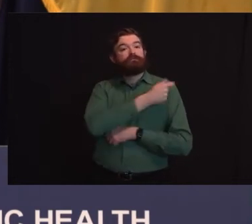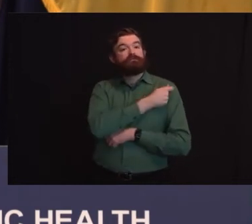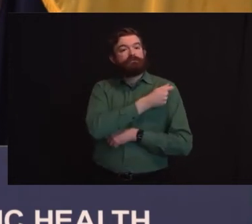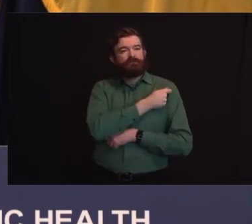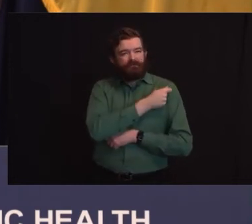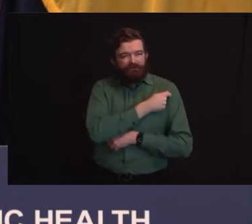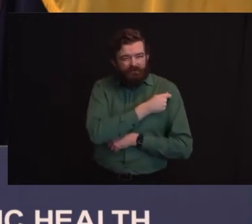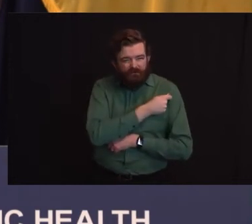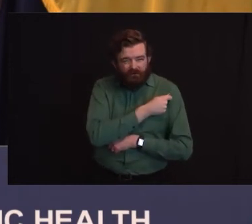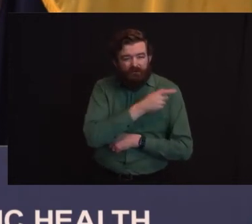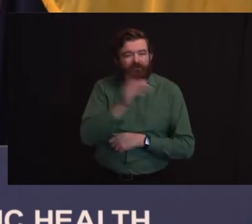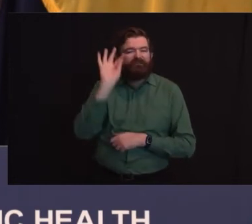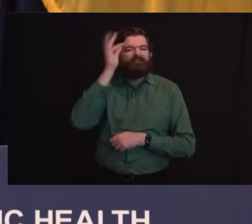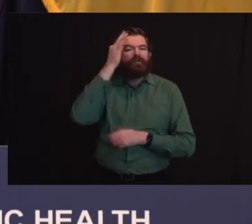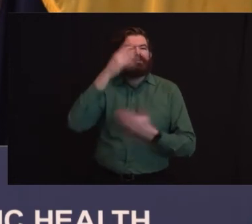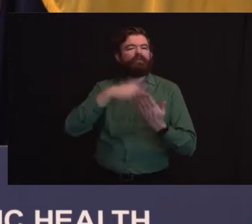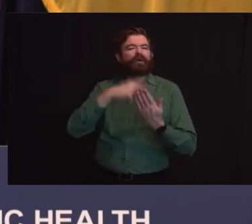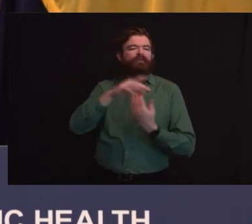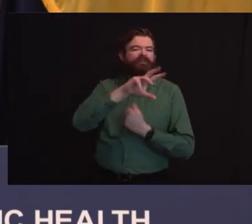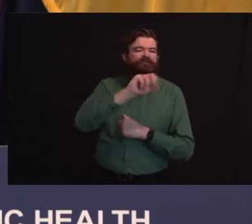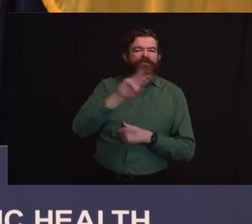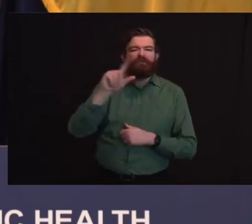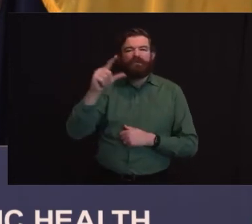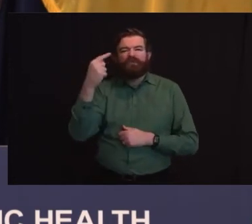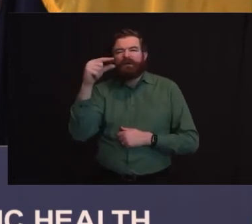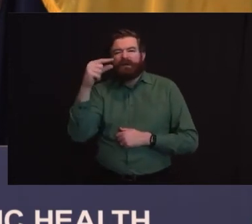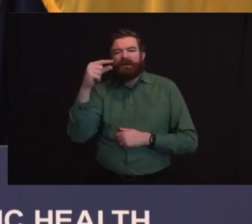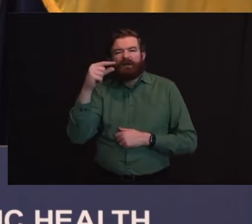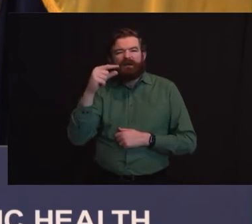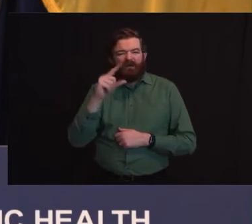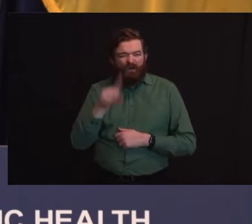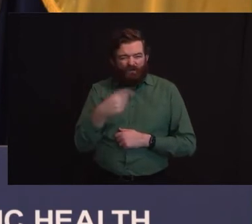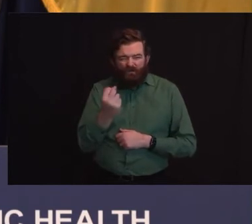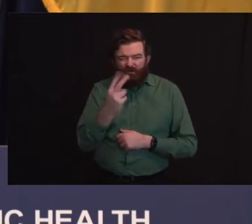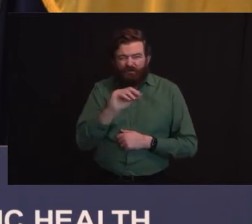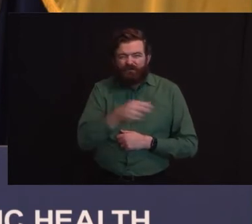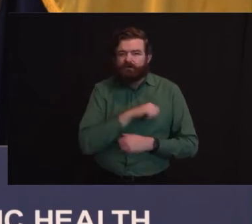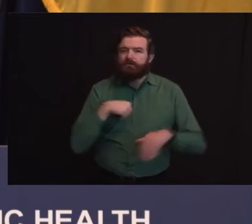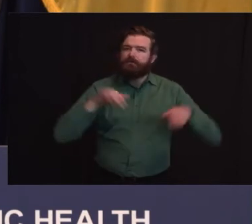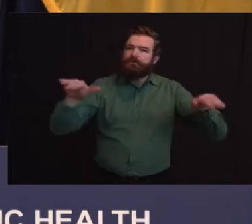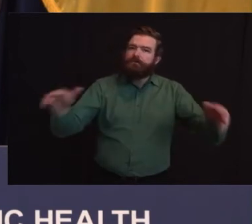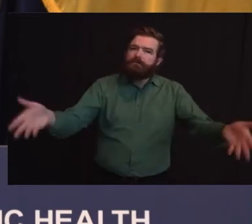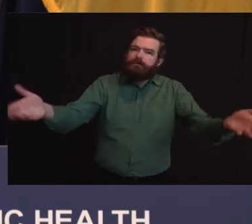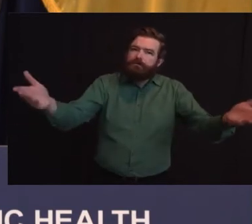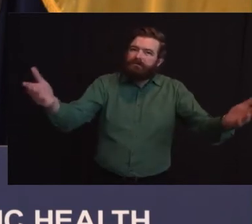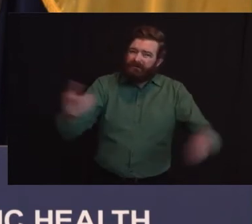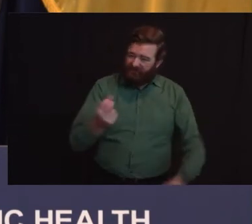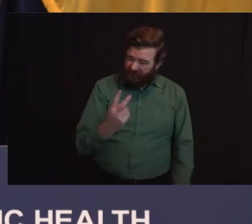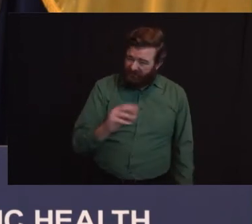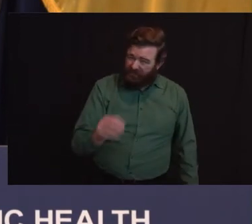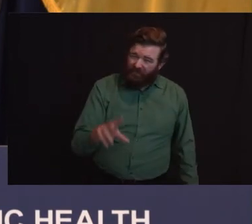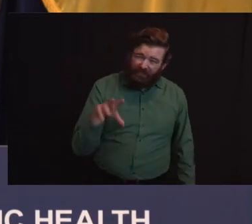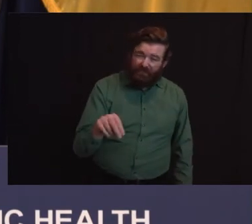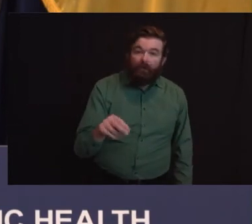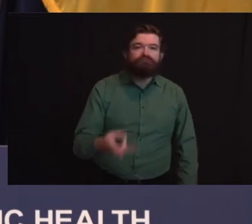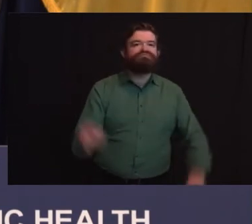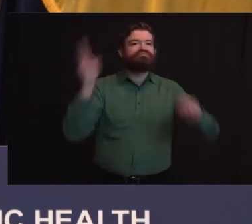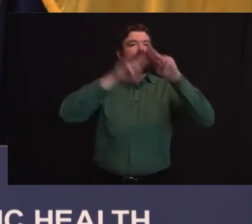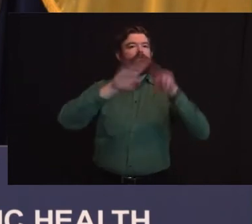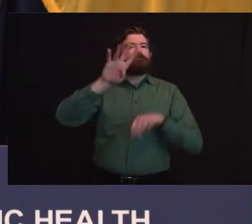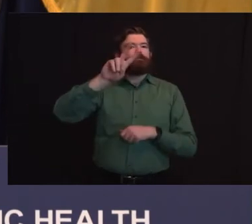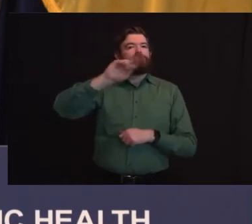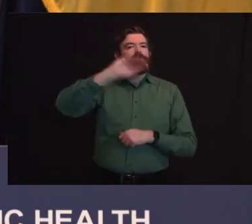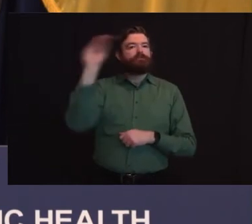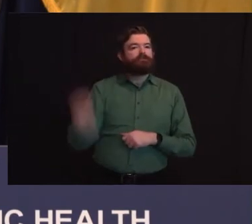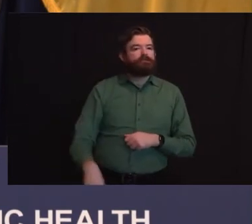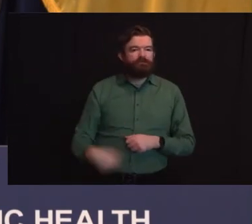arms. You got to rattle some cages. We did, and it's up to 42%, and that number needs to keep going higher. I mentioned testing. I